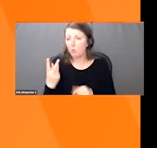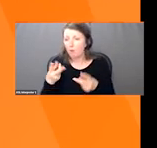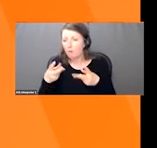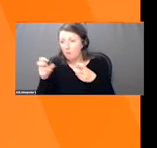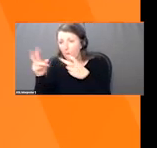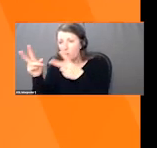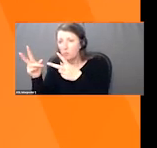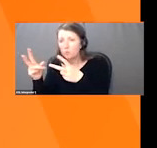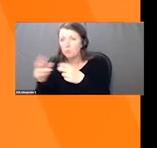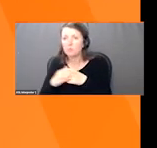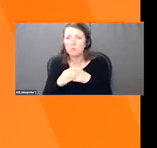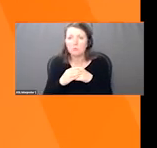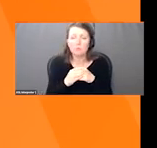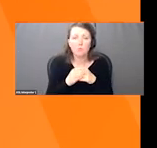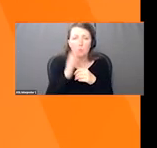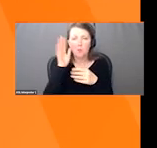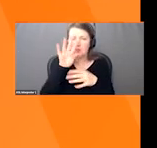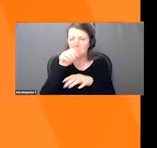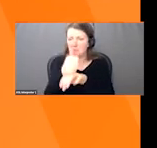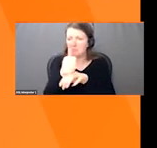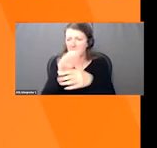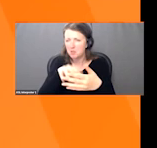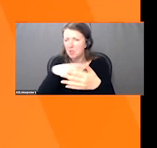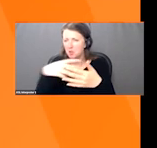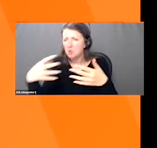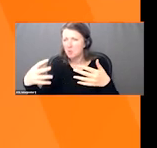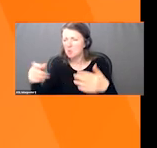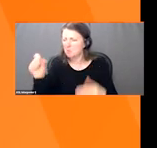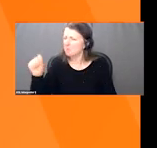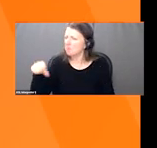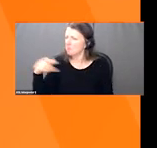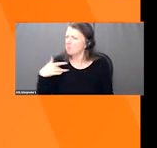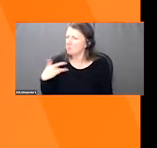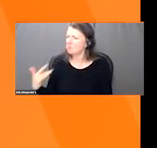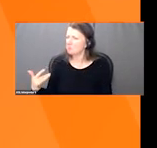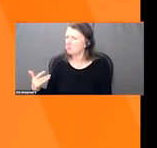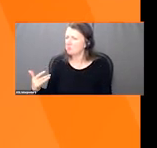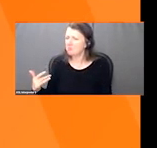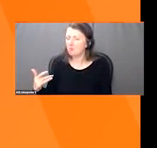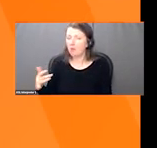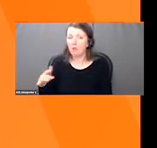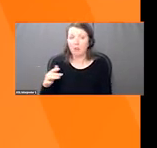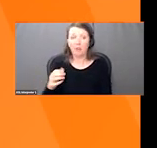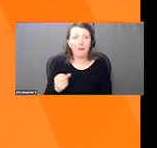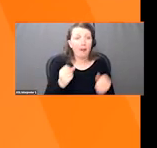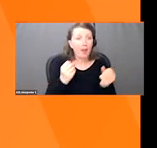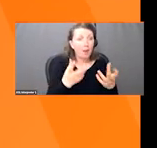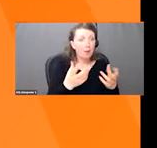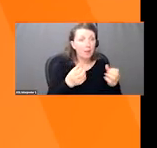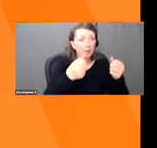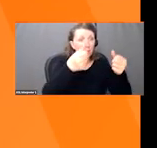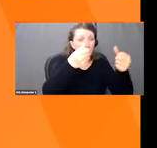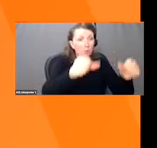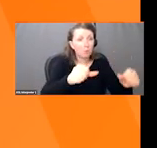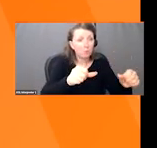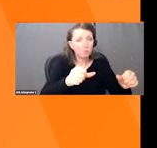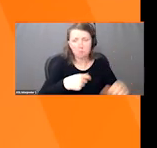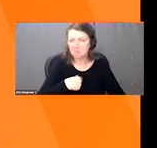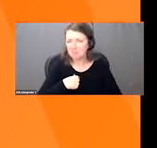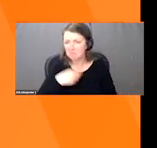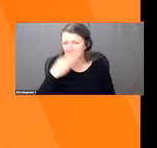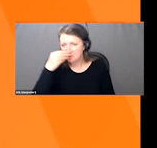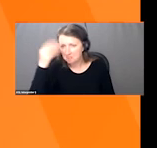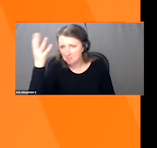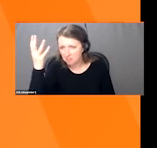like that. That's normal. I would really be looking at outcomes. I don't care about the number of posts going out. I care about the number of